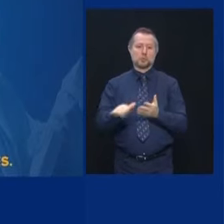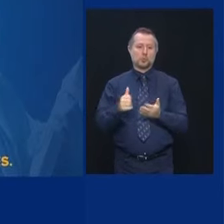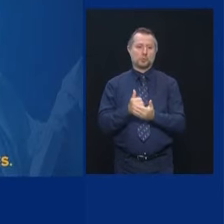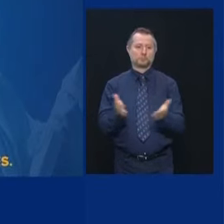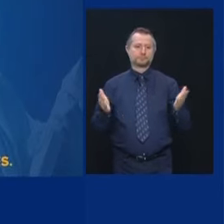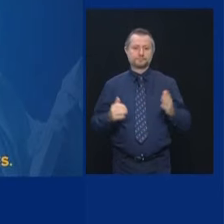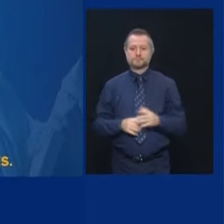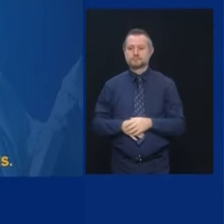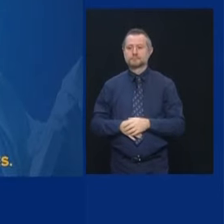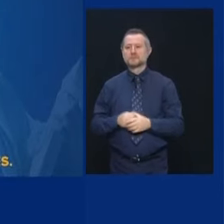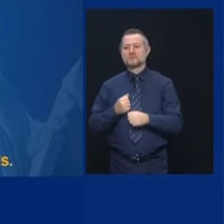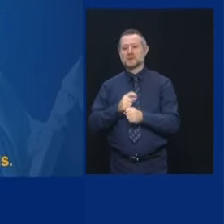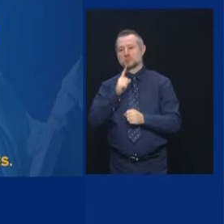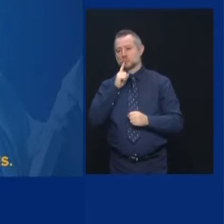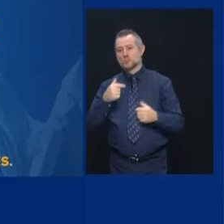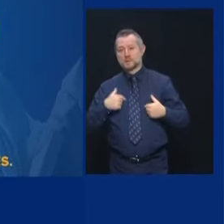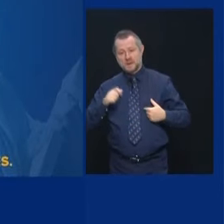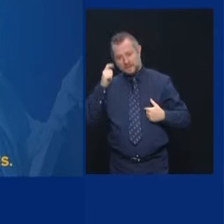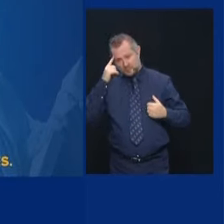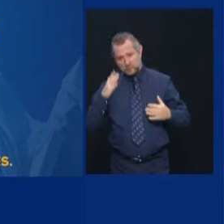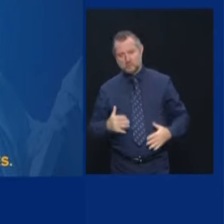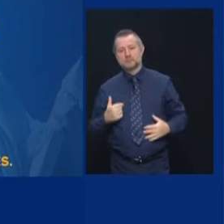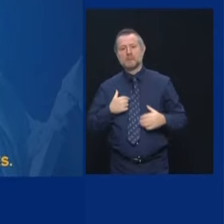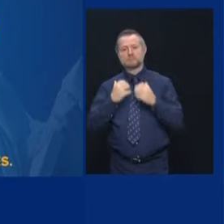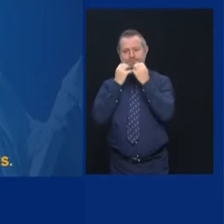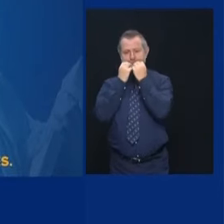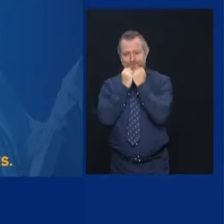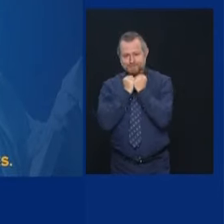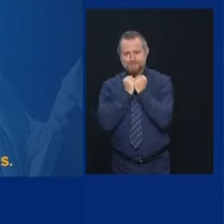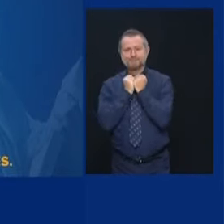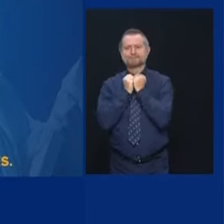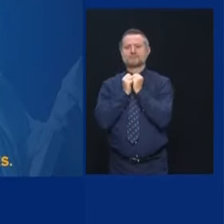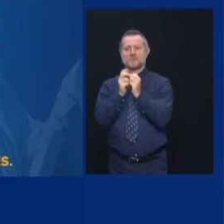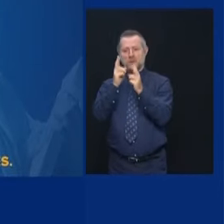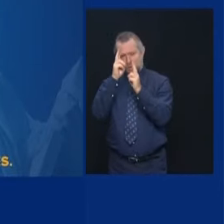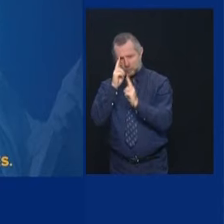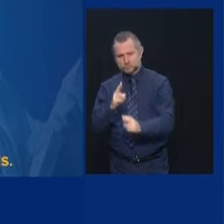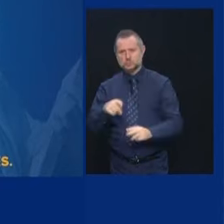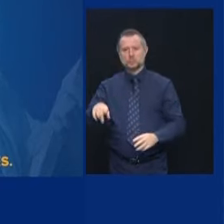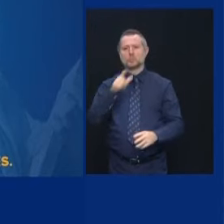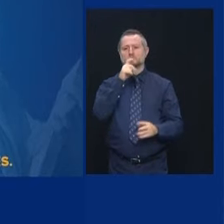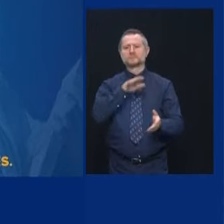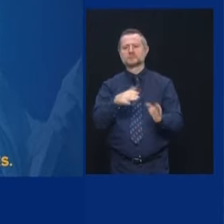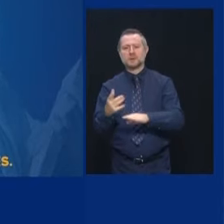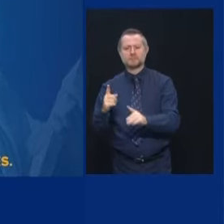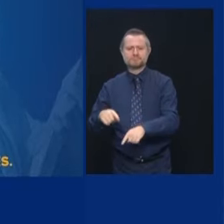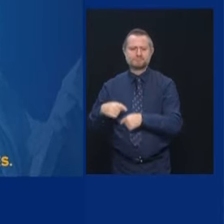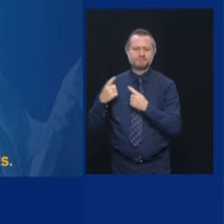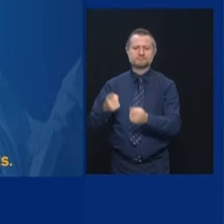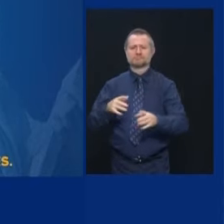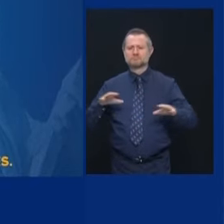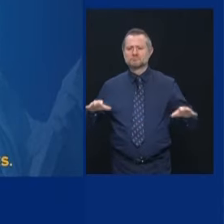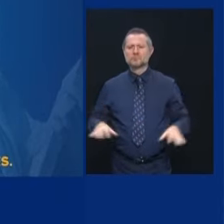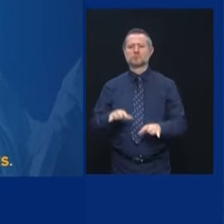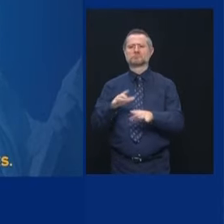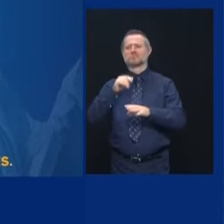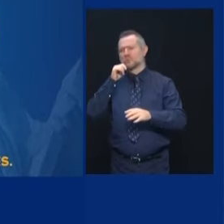to honor and fulfill their sacrifice and their